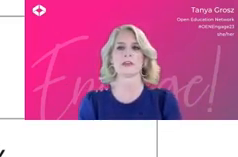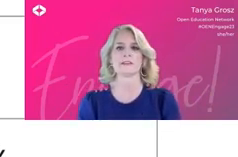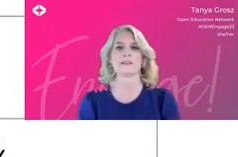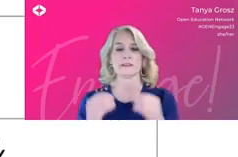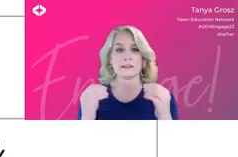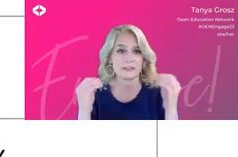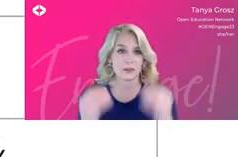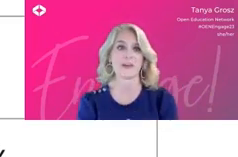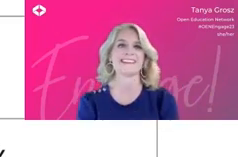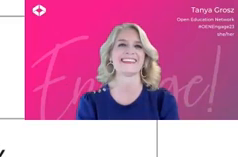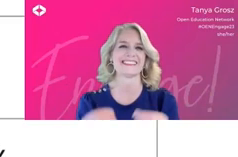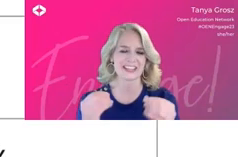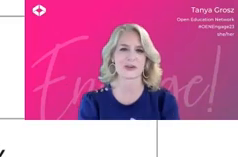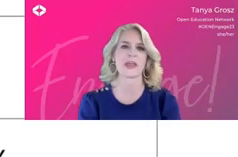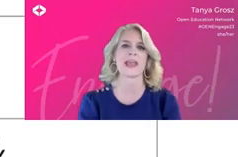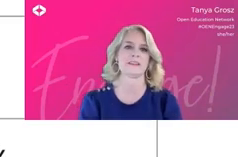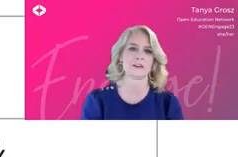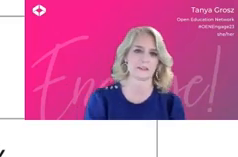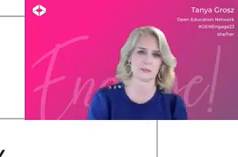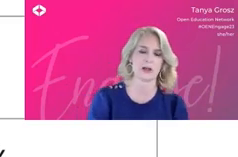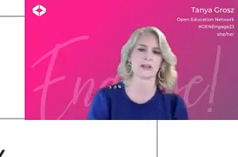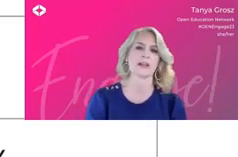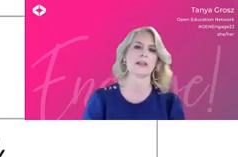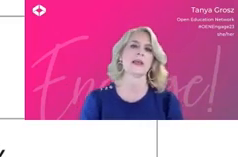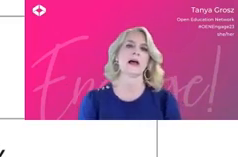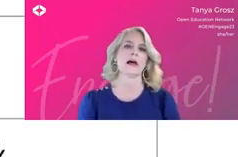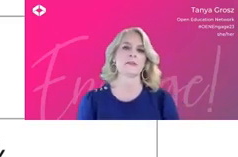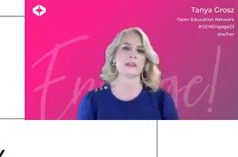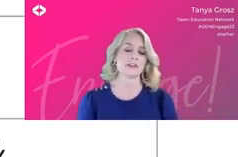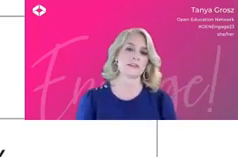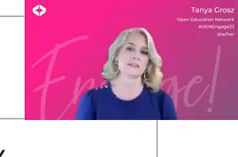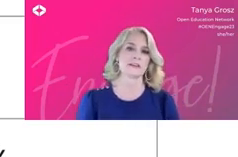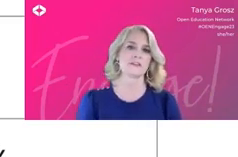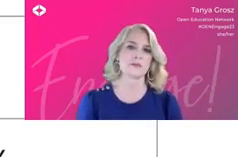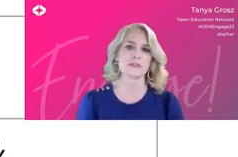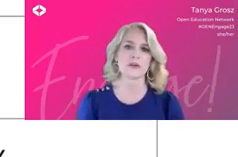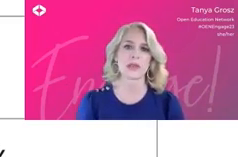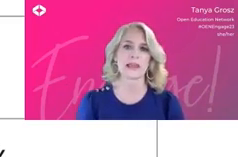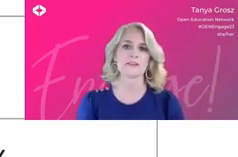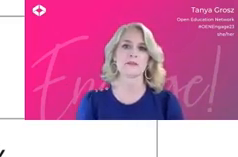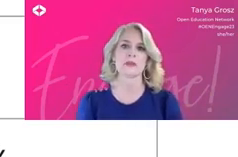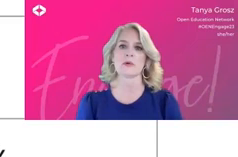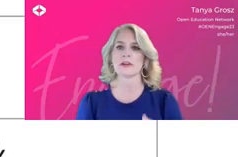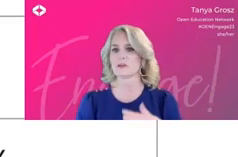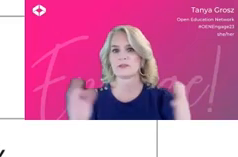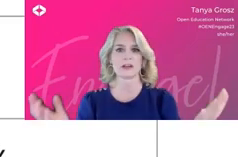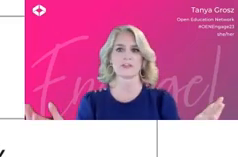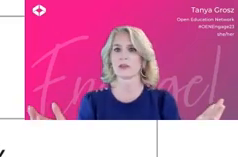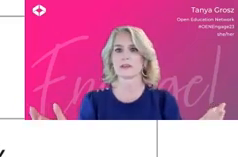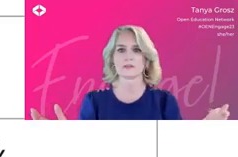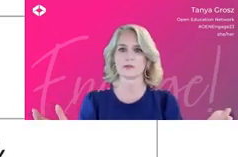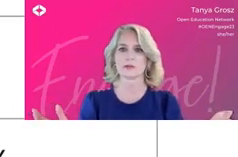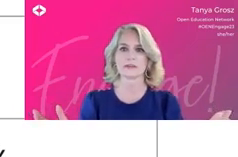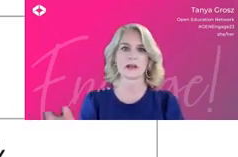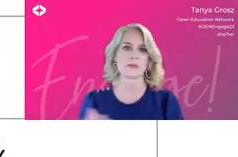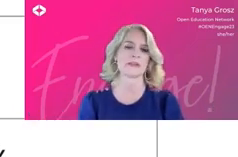social justice is good. It's okay to start small. Session six, tool showcase. We wanted to provide a